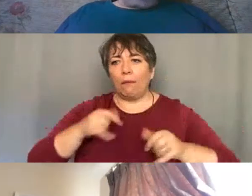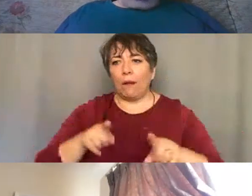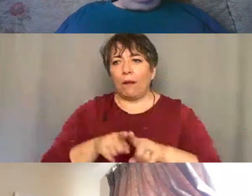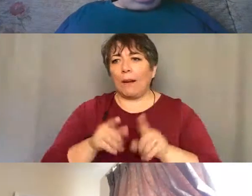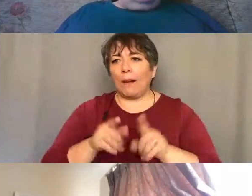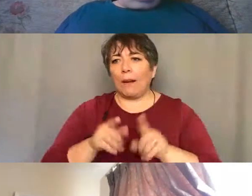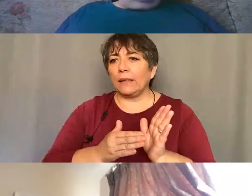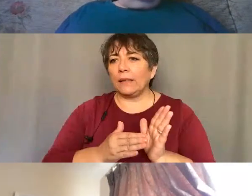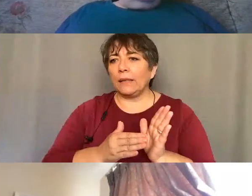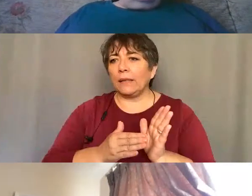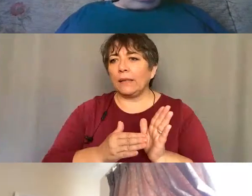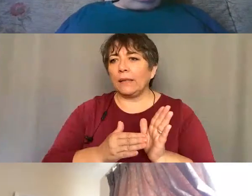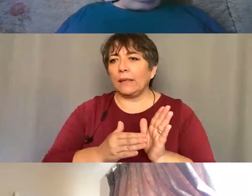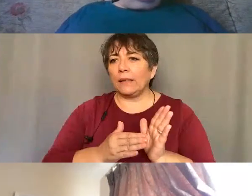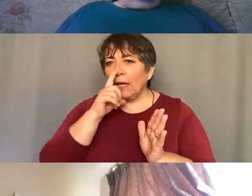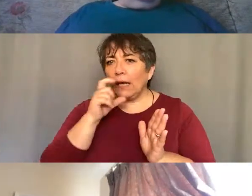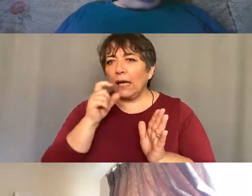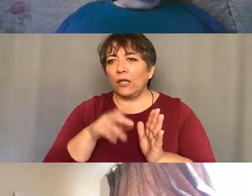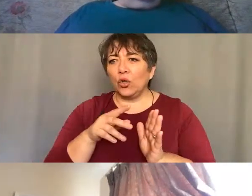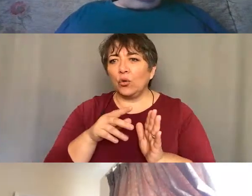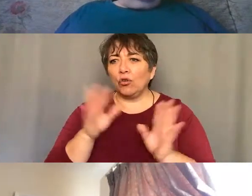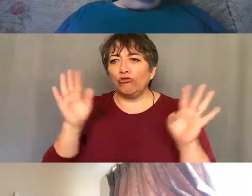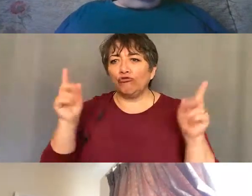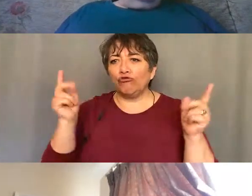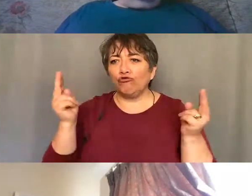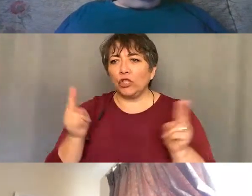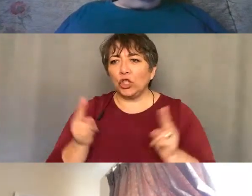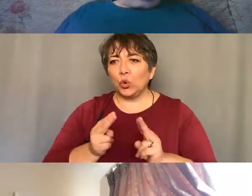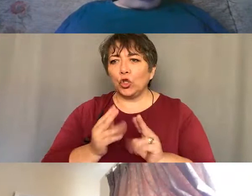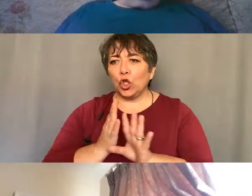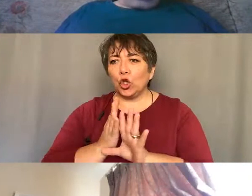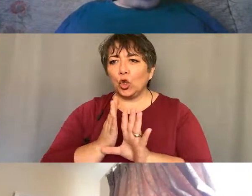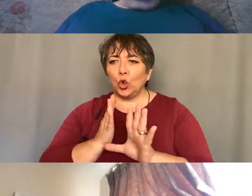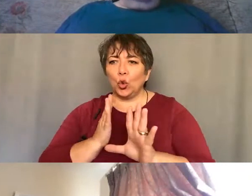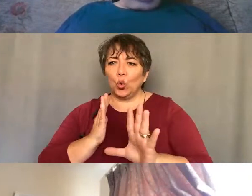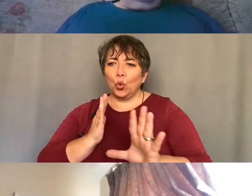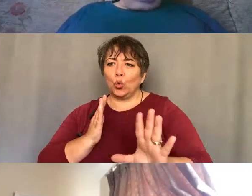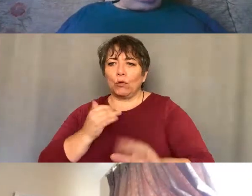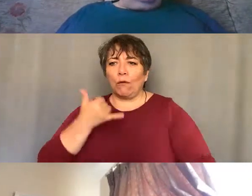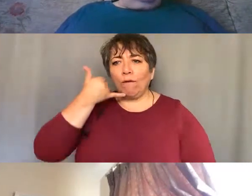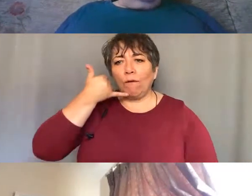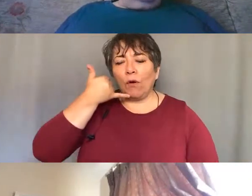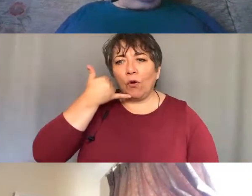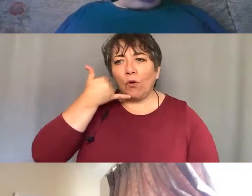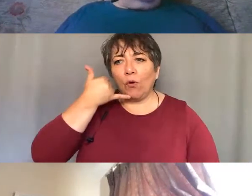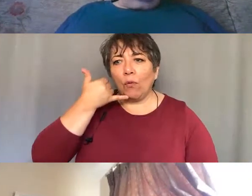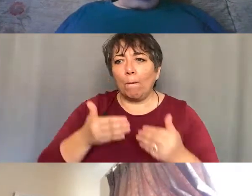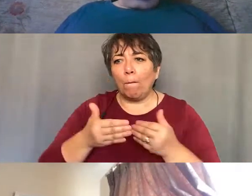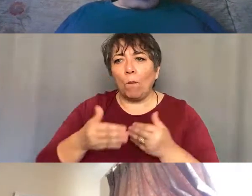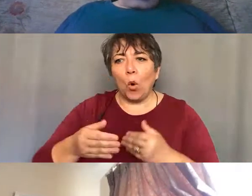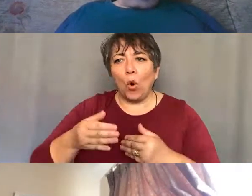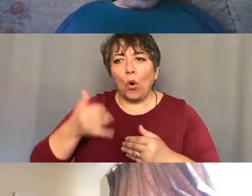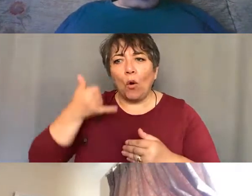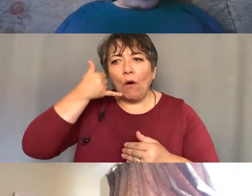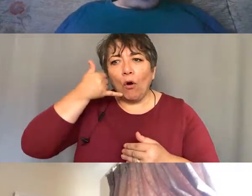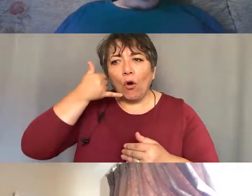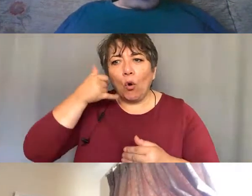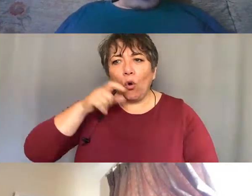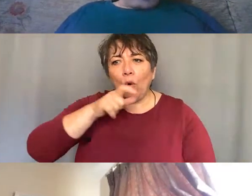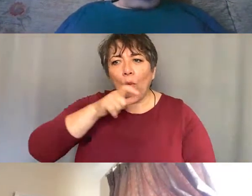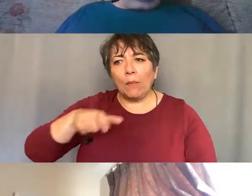you also answered the second bit, which was, is it simply a resource issue that could be increased? I don't know if you just want to cover that again quickly, because